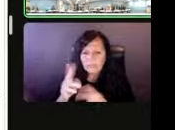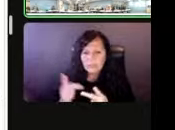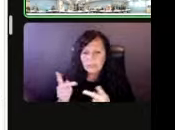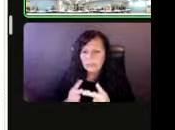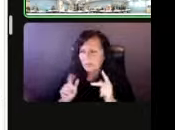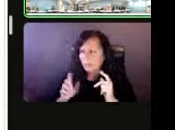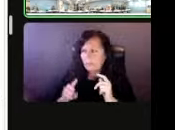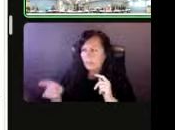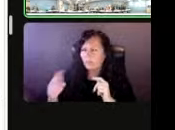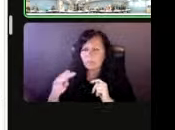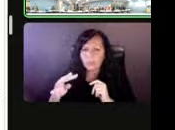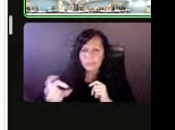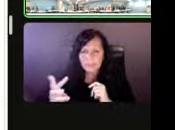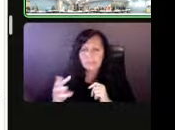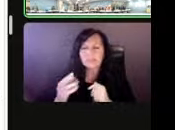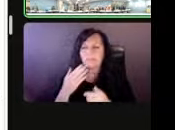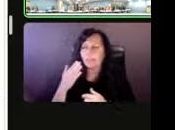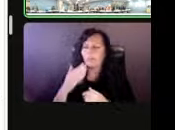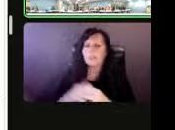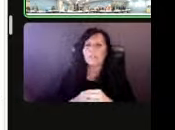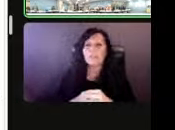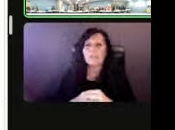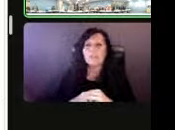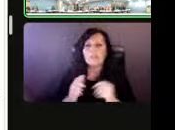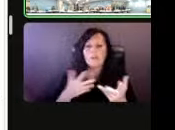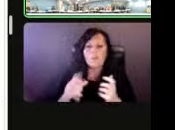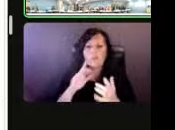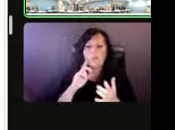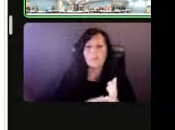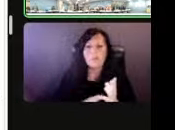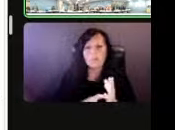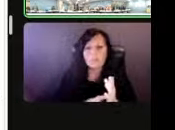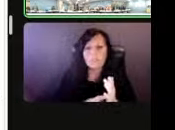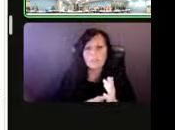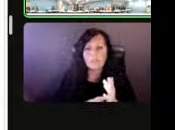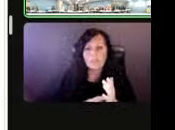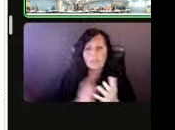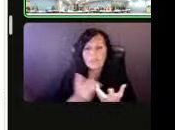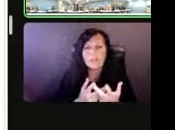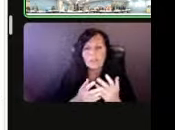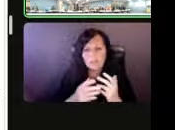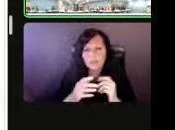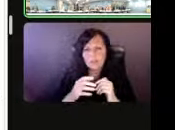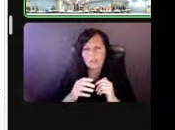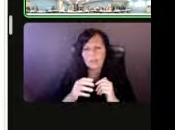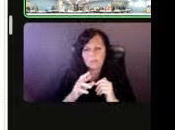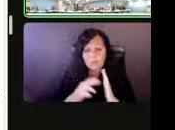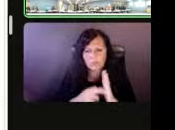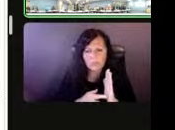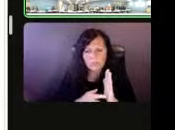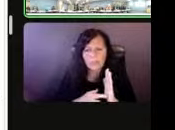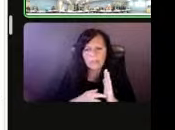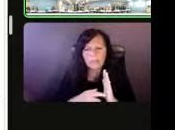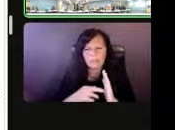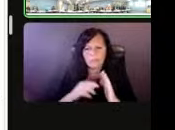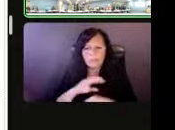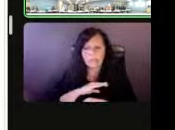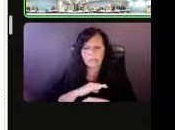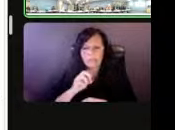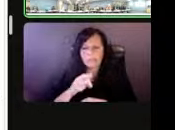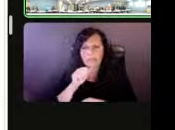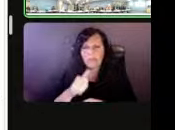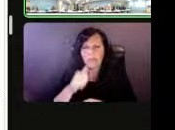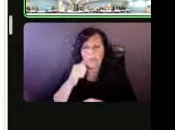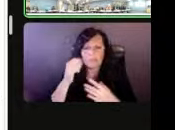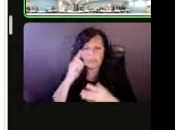you. I wanted to note, PERS legislative rate relief, if you're not familiar with the Morrow decision,